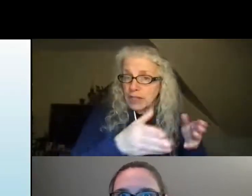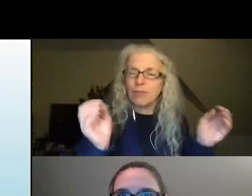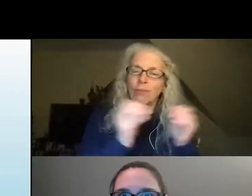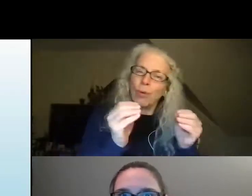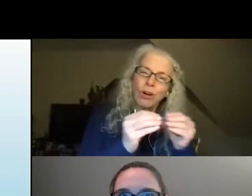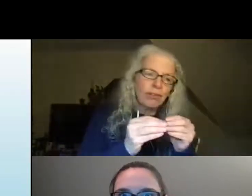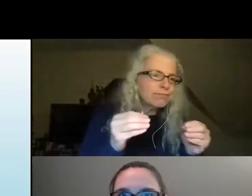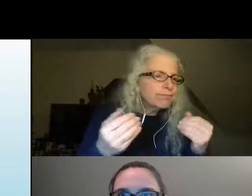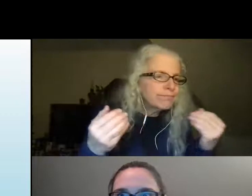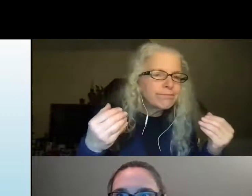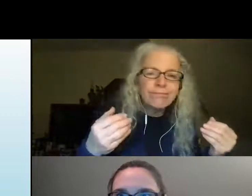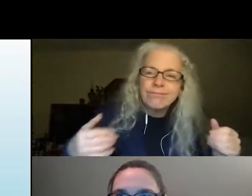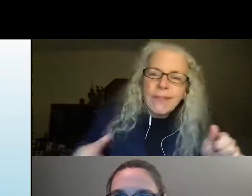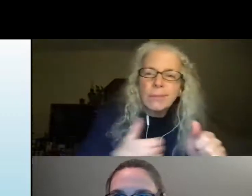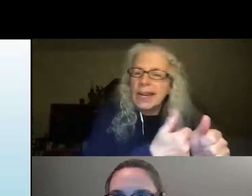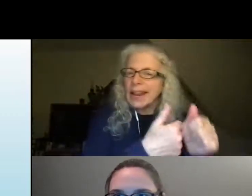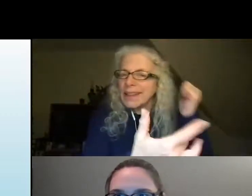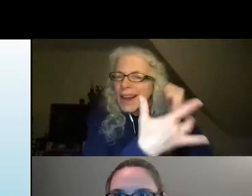has any questions, just let me know.